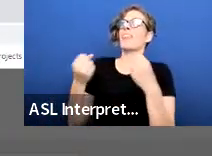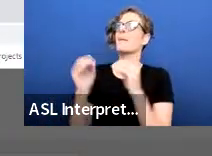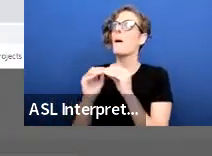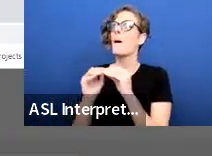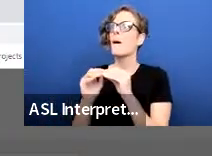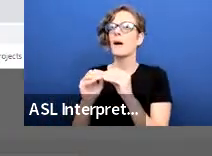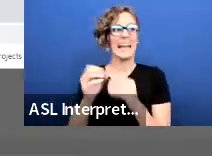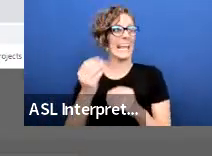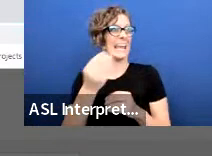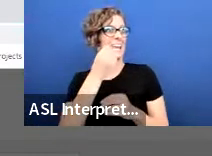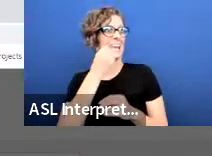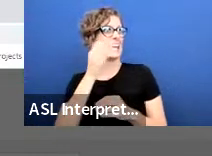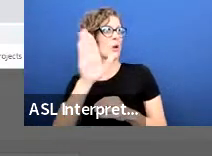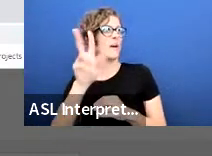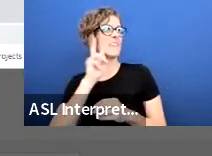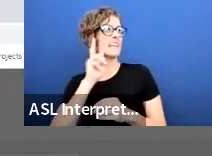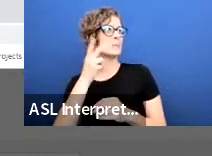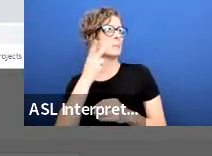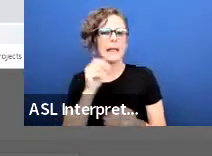sexy.